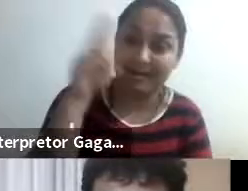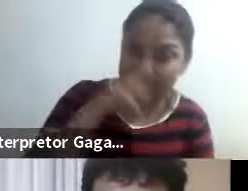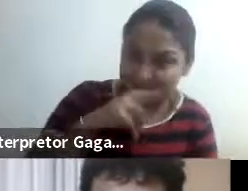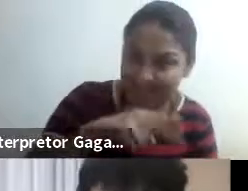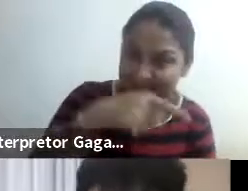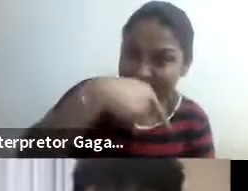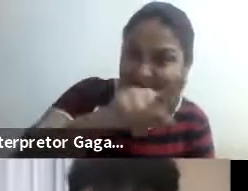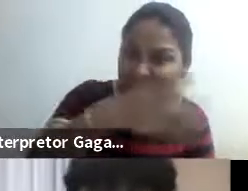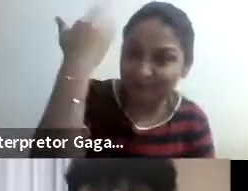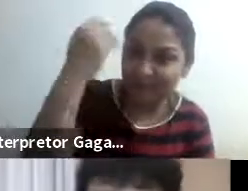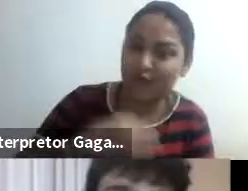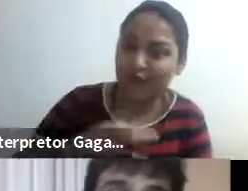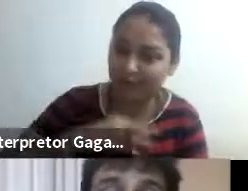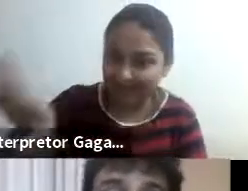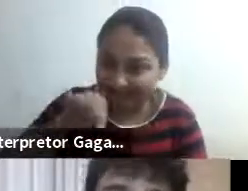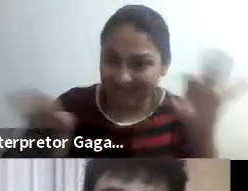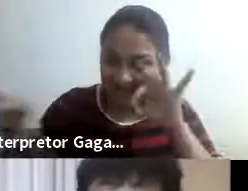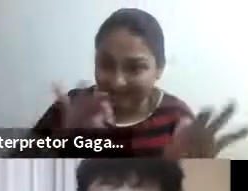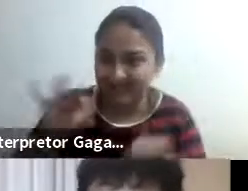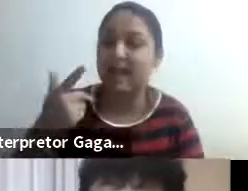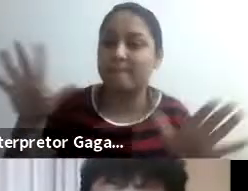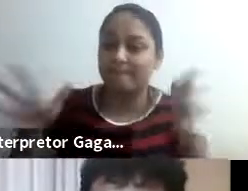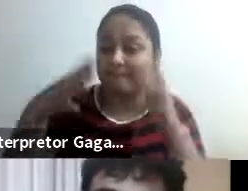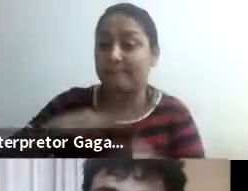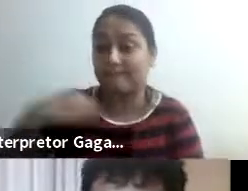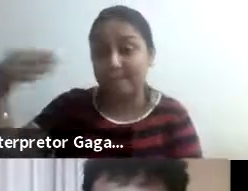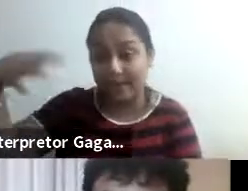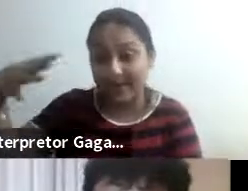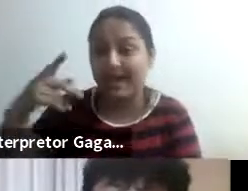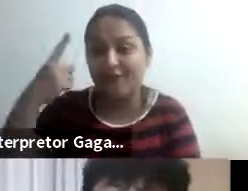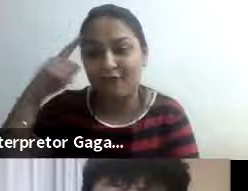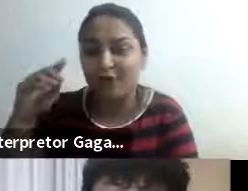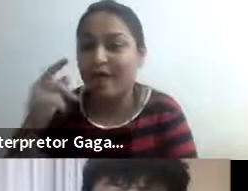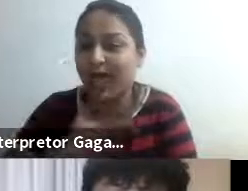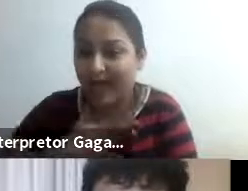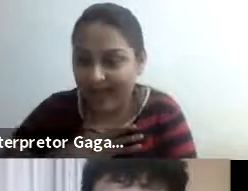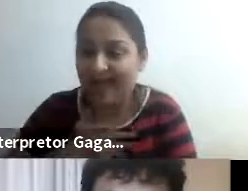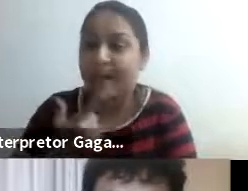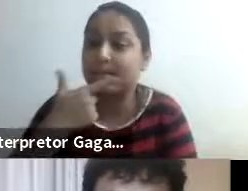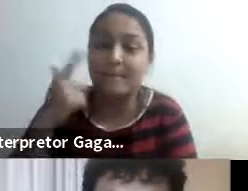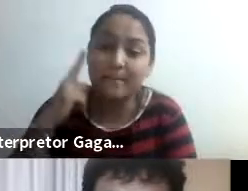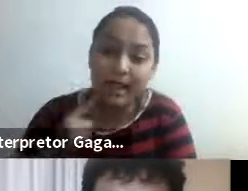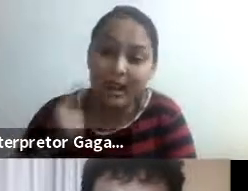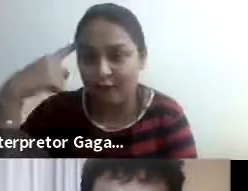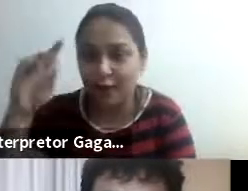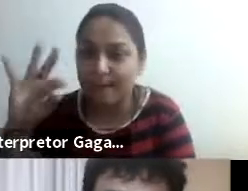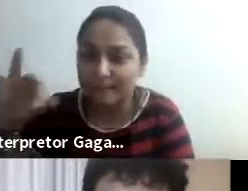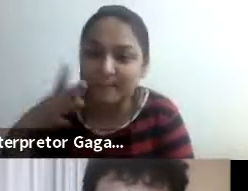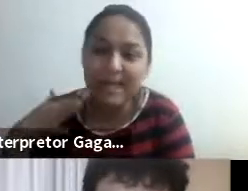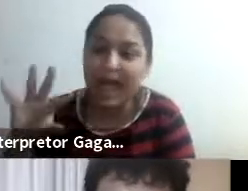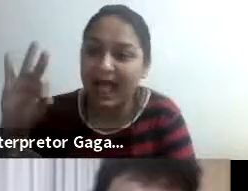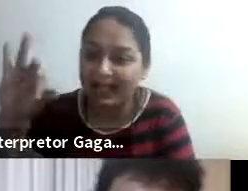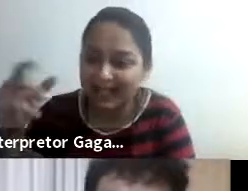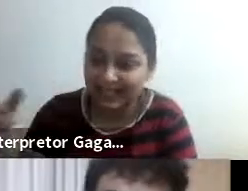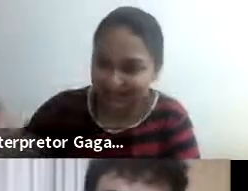she was still living in her village. So that's red, black, yellow, and green to lesser extents. And a